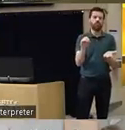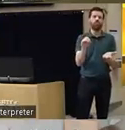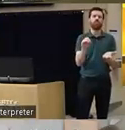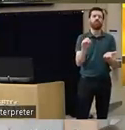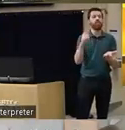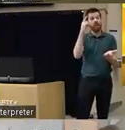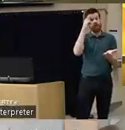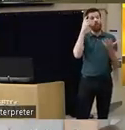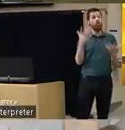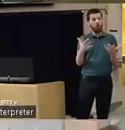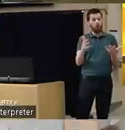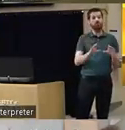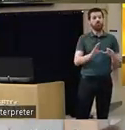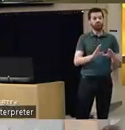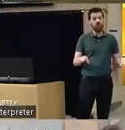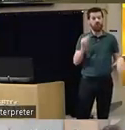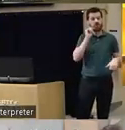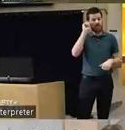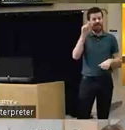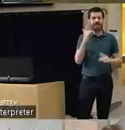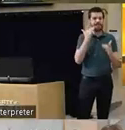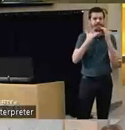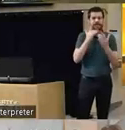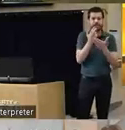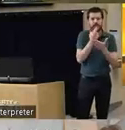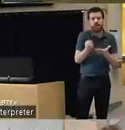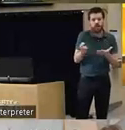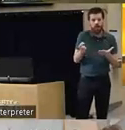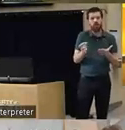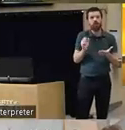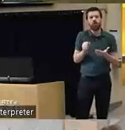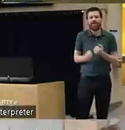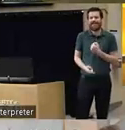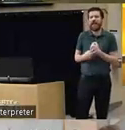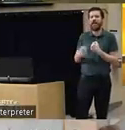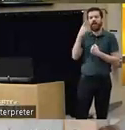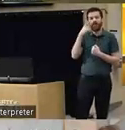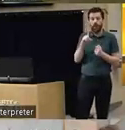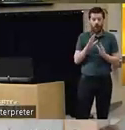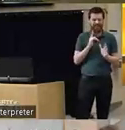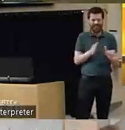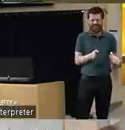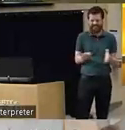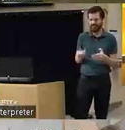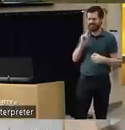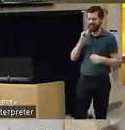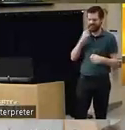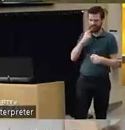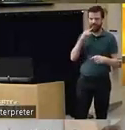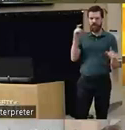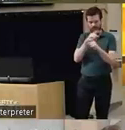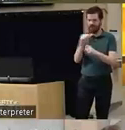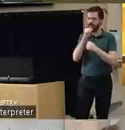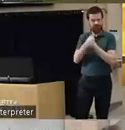adolescent psychiatrists and other scarce resources should be conserved for the management of severe, complex, unsafe, and